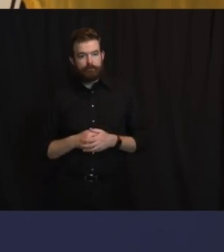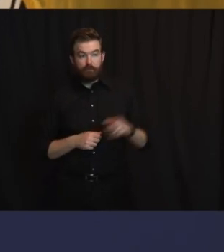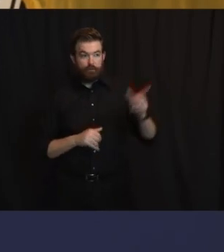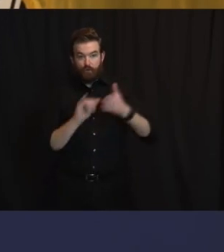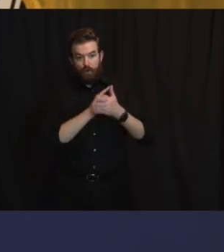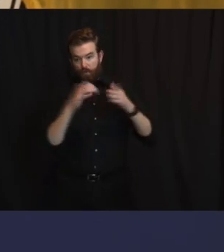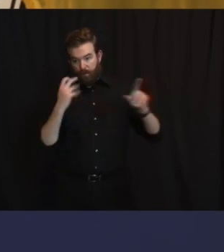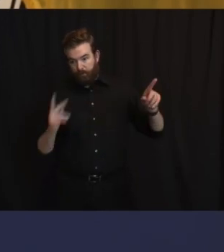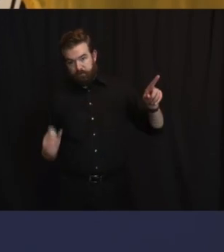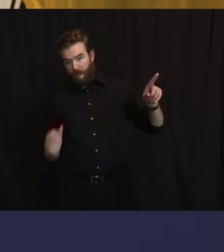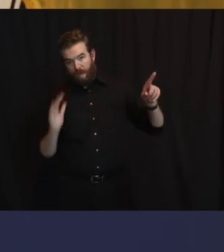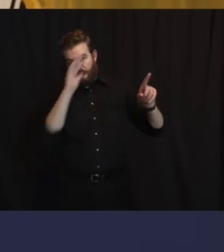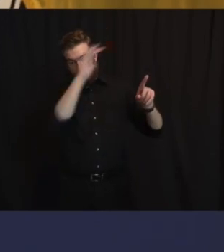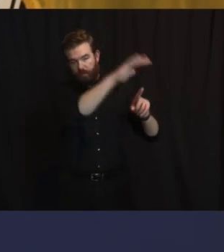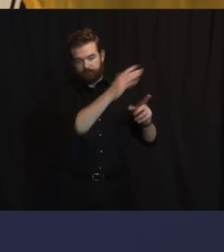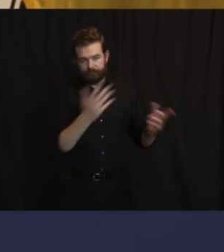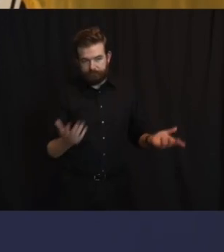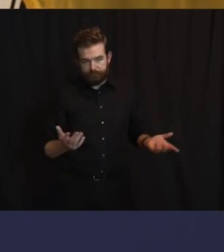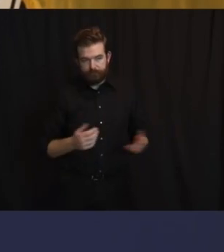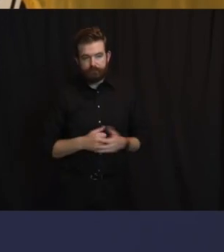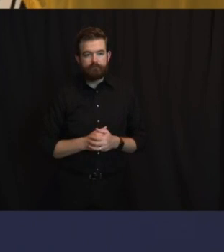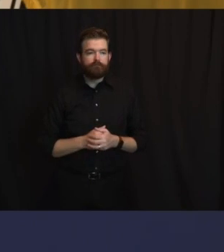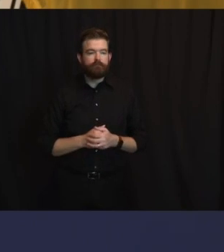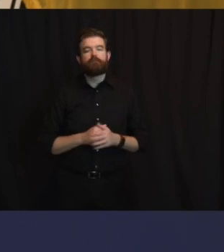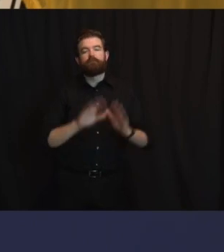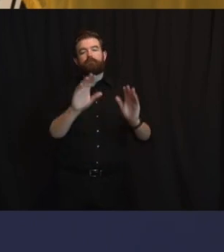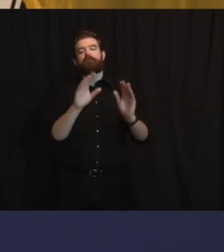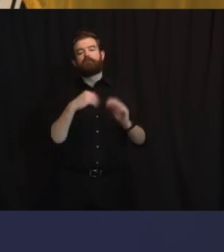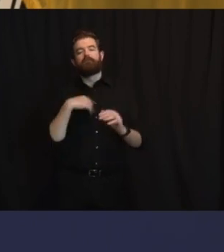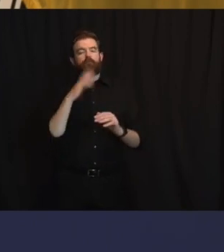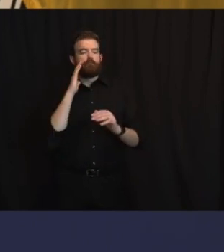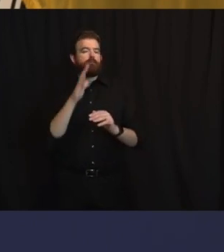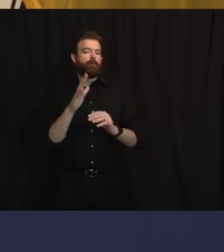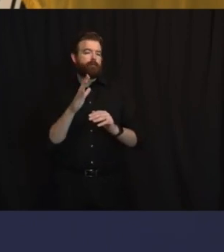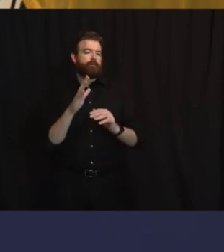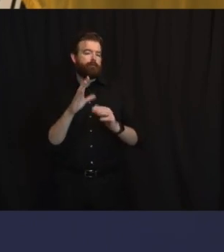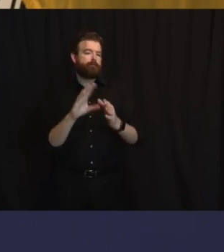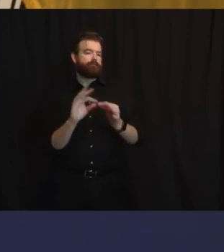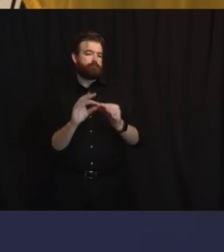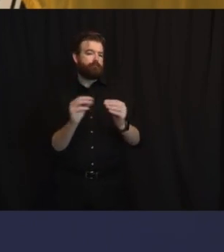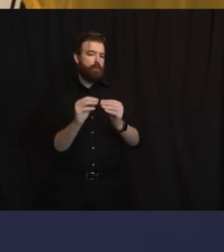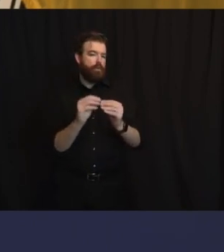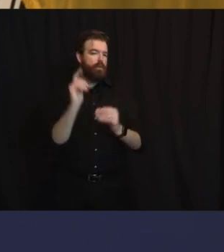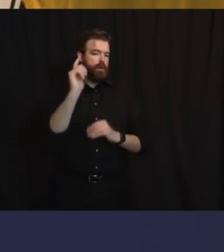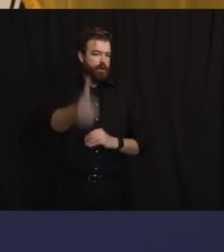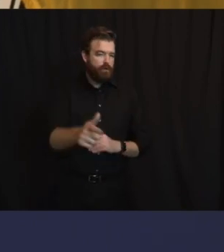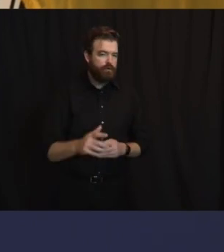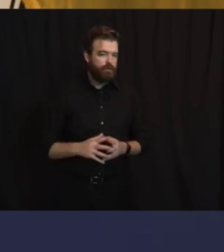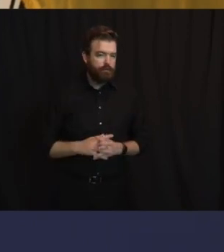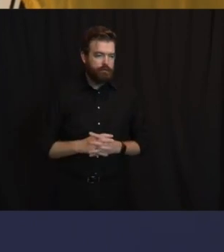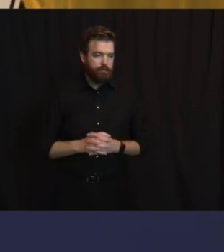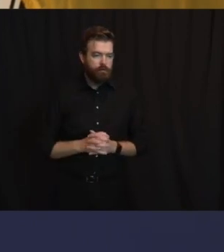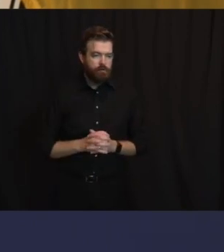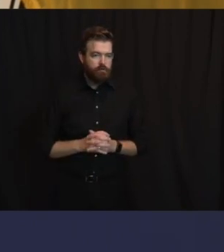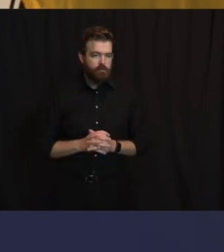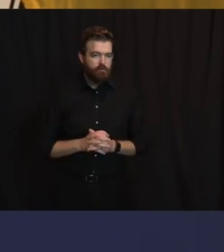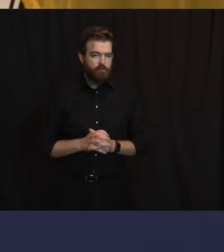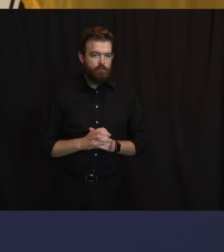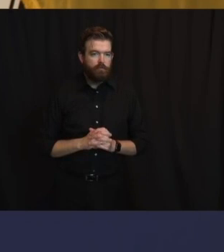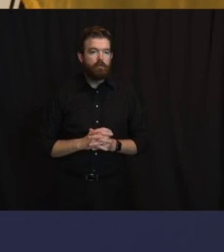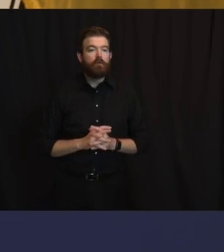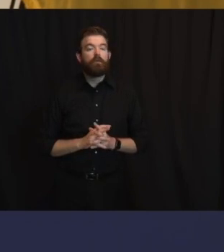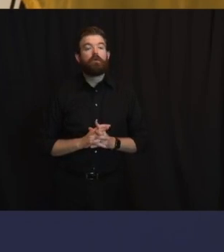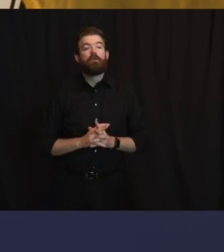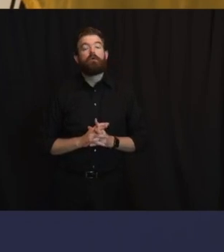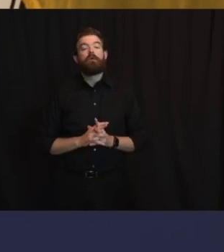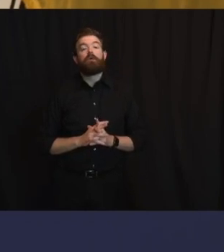that front. Yeah, Judy, unless you and Tina see this differently, the mask guidance outdoor, I'm going to leave indoor aside.